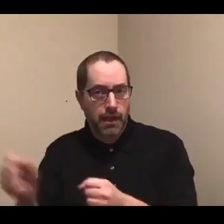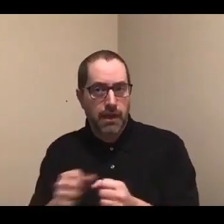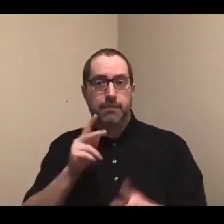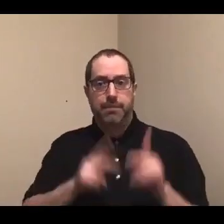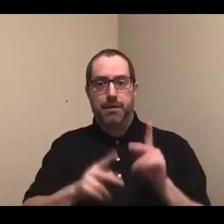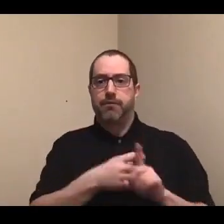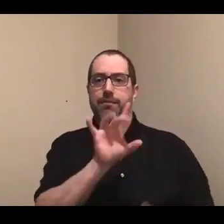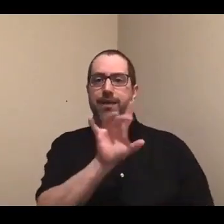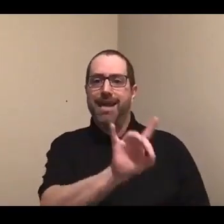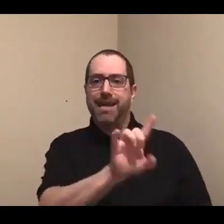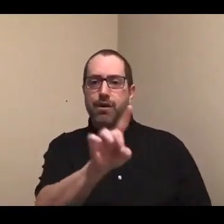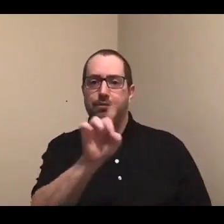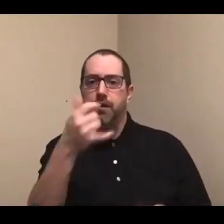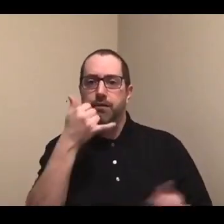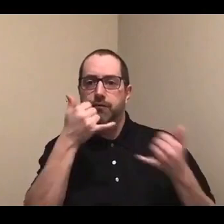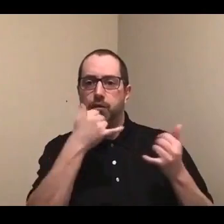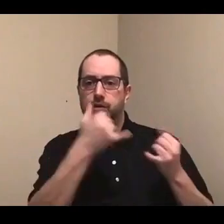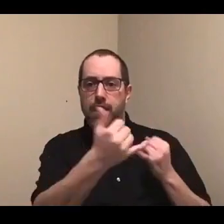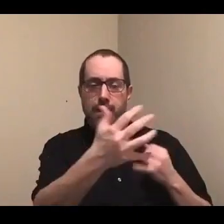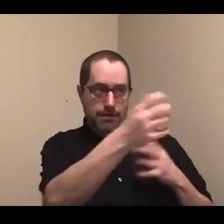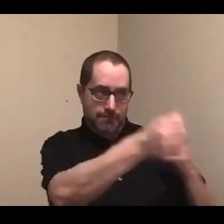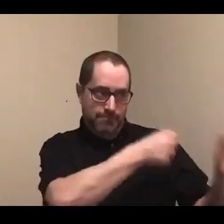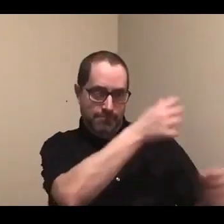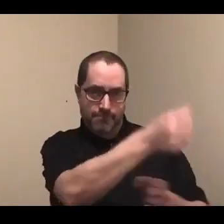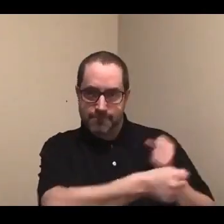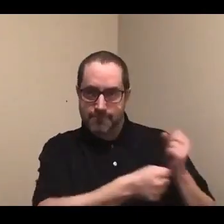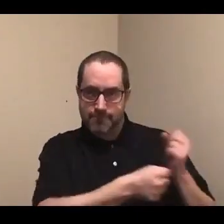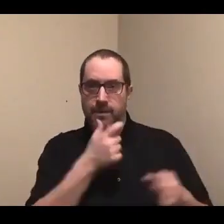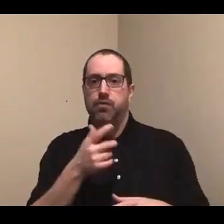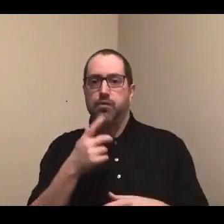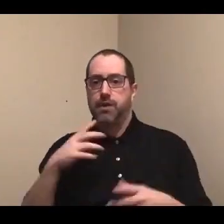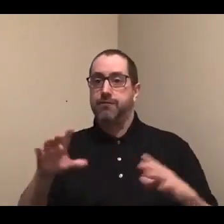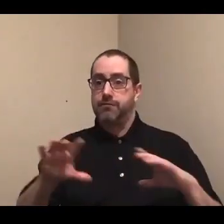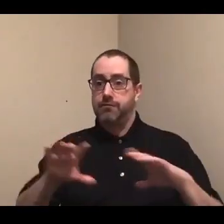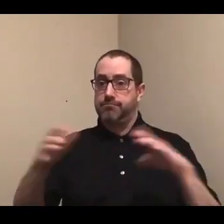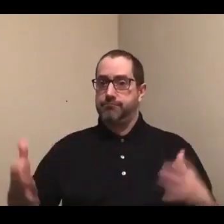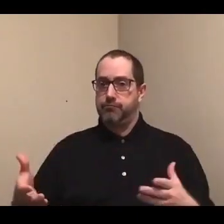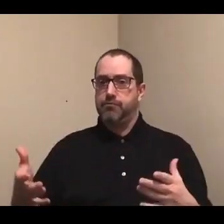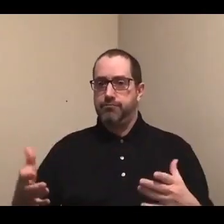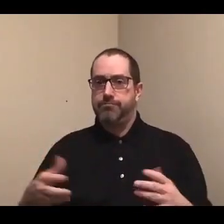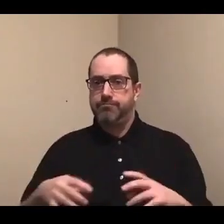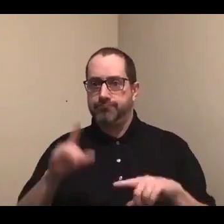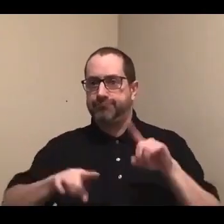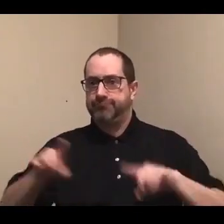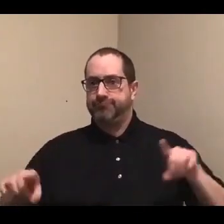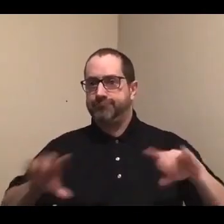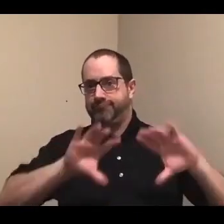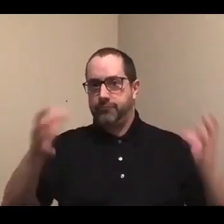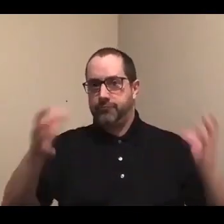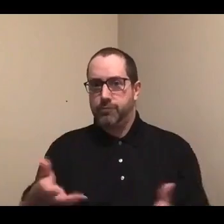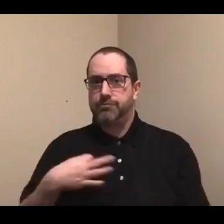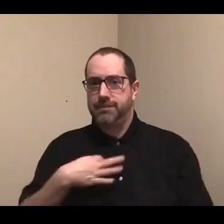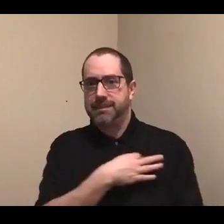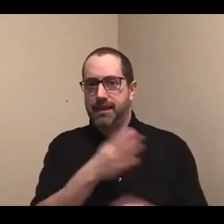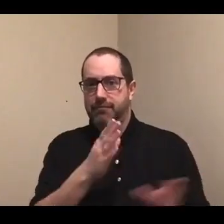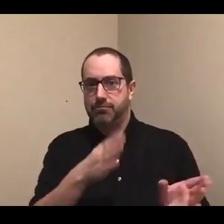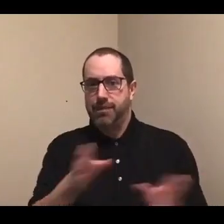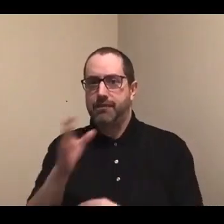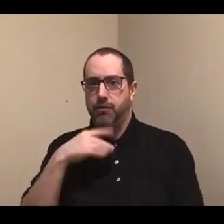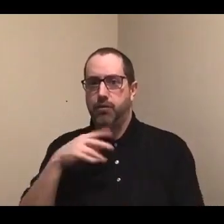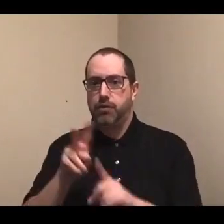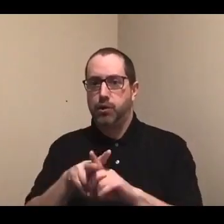line that could supplement as needed depending on the volumes that were received. So we have a robust staffing plan for the booking